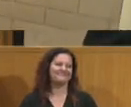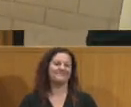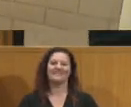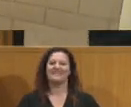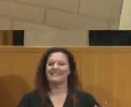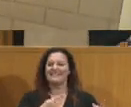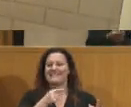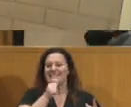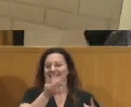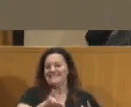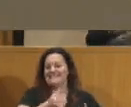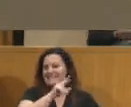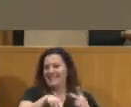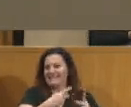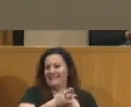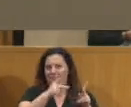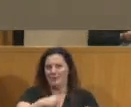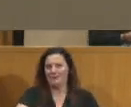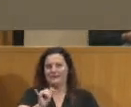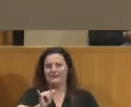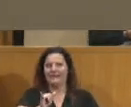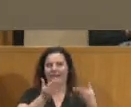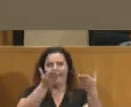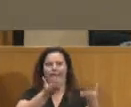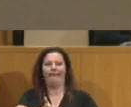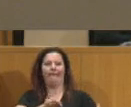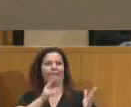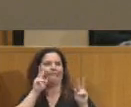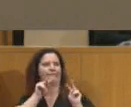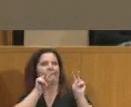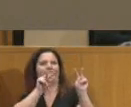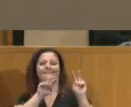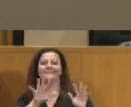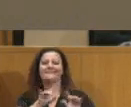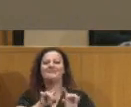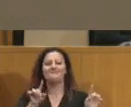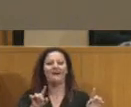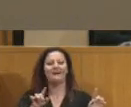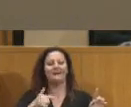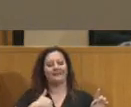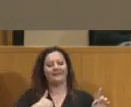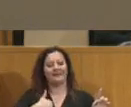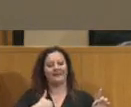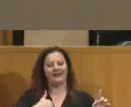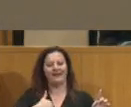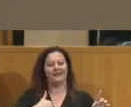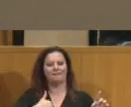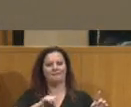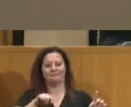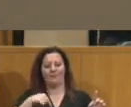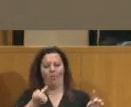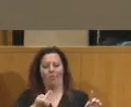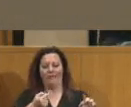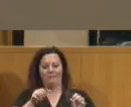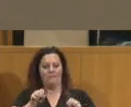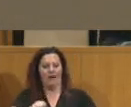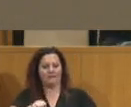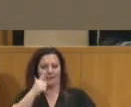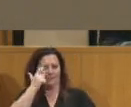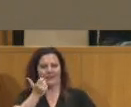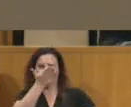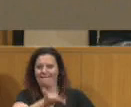ask the clerk to go ding, ding, no matter what. So if everyone is ready, we'll start with Councilmember Newton.